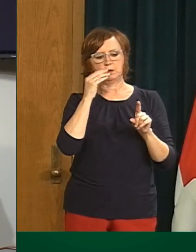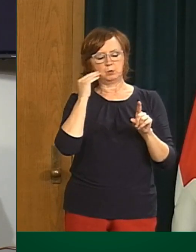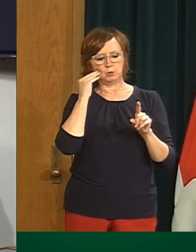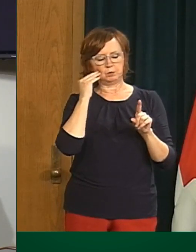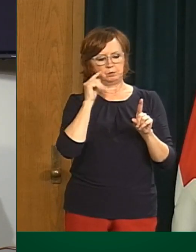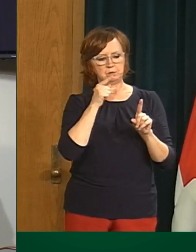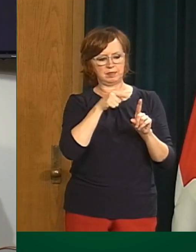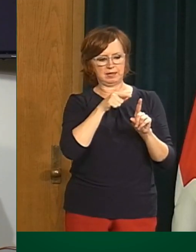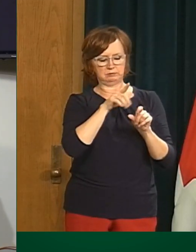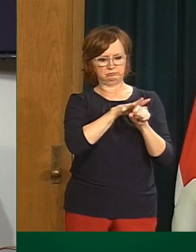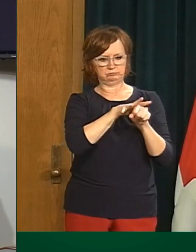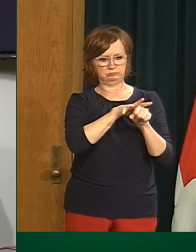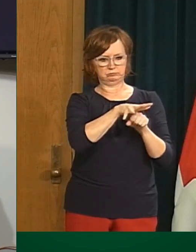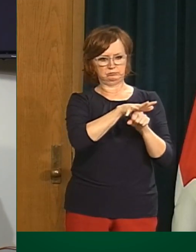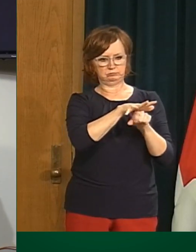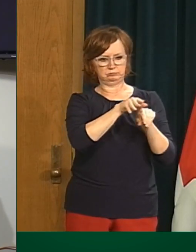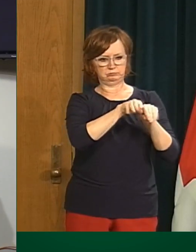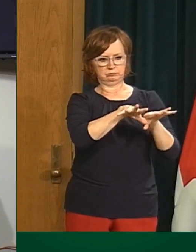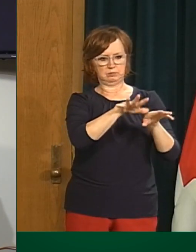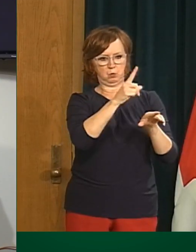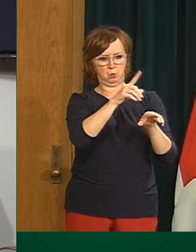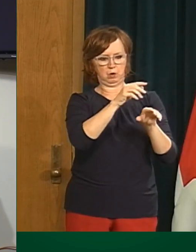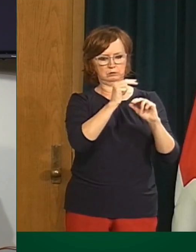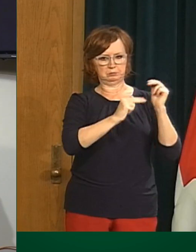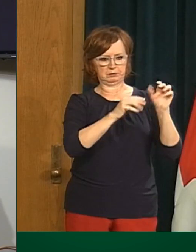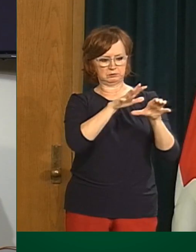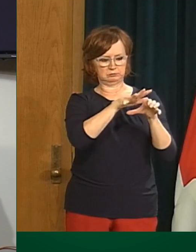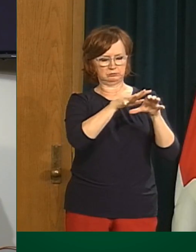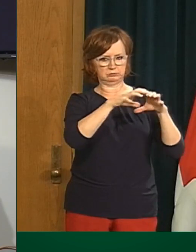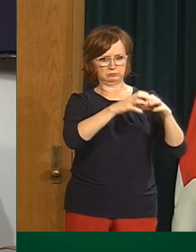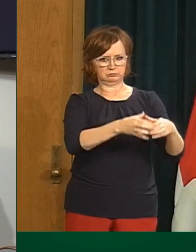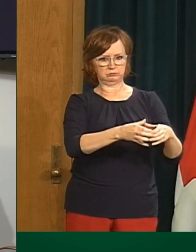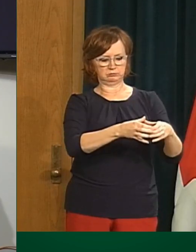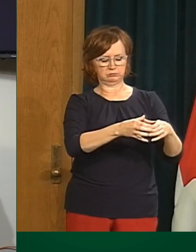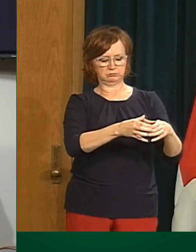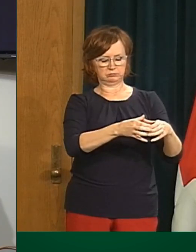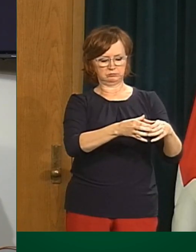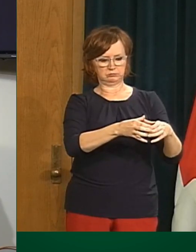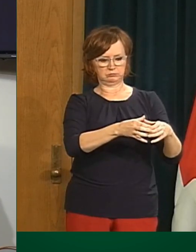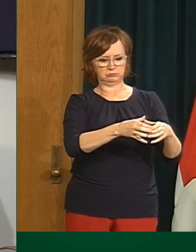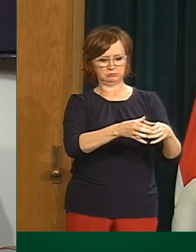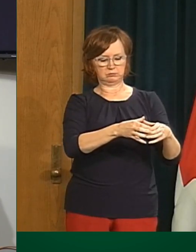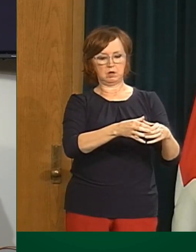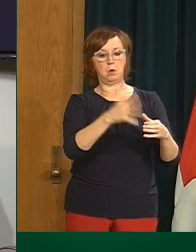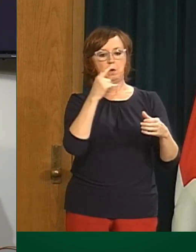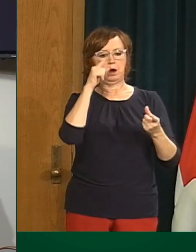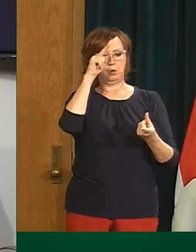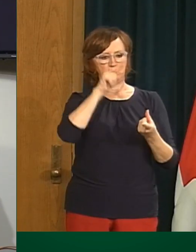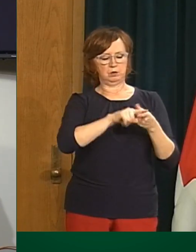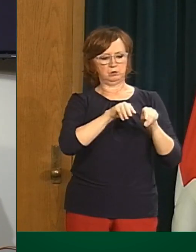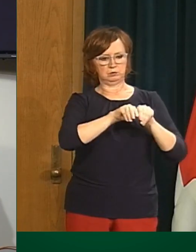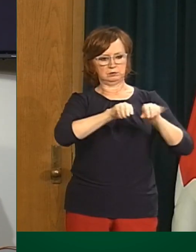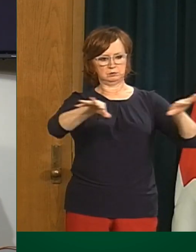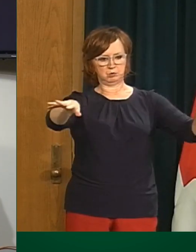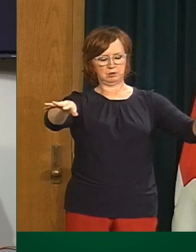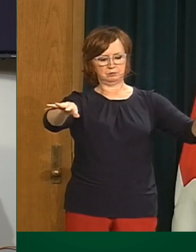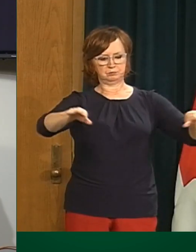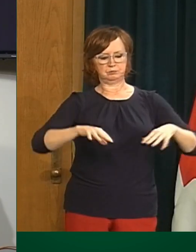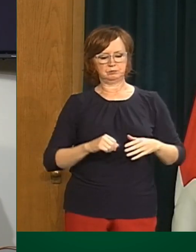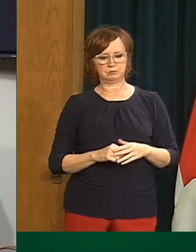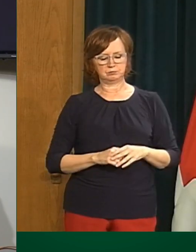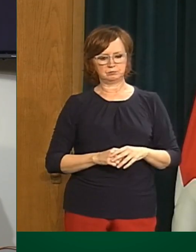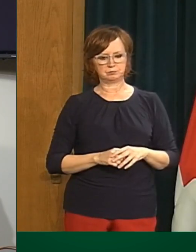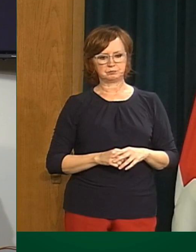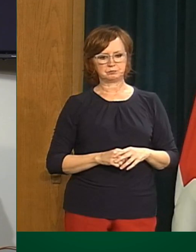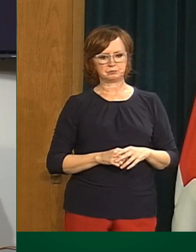long-term outbreak measures to contain any spread of infection and to make sure that we have a very